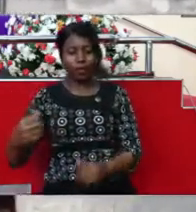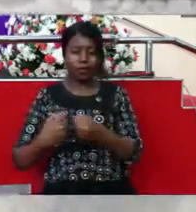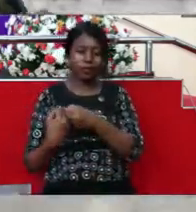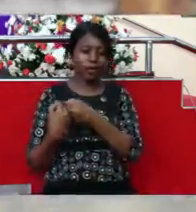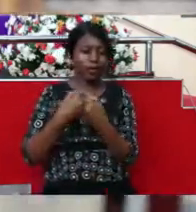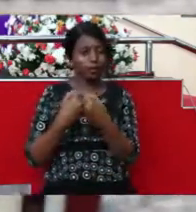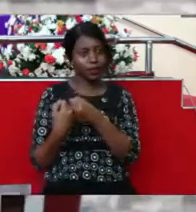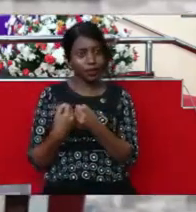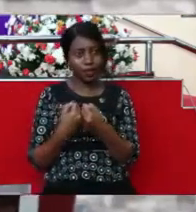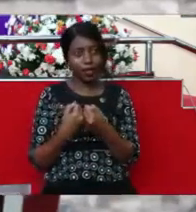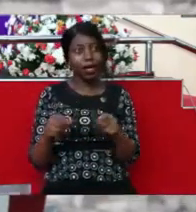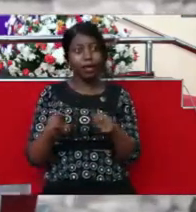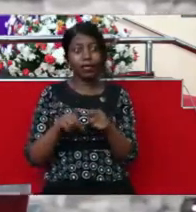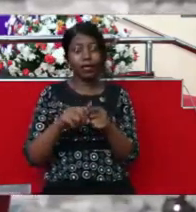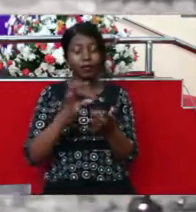and your spirituality.